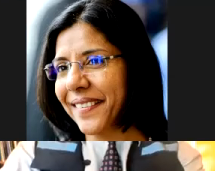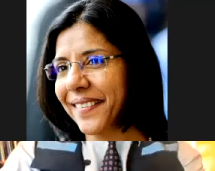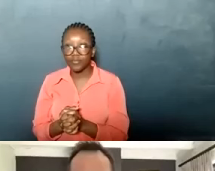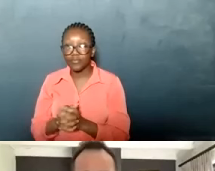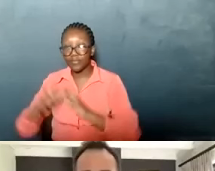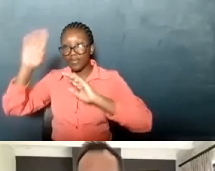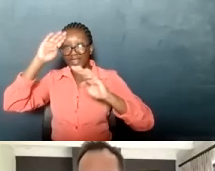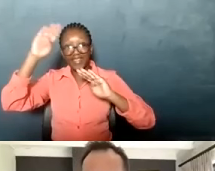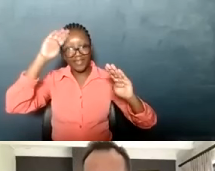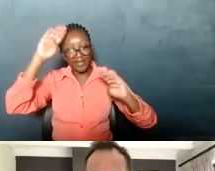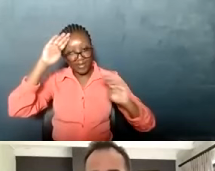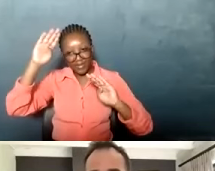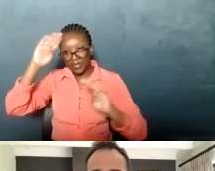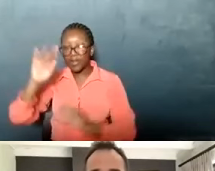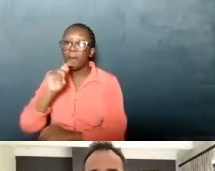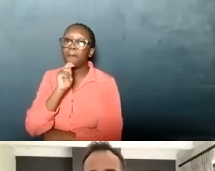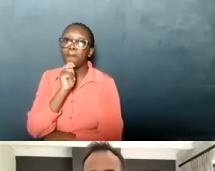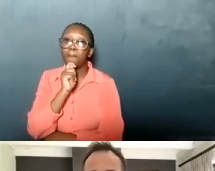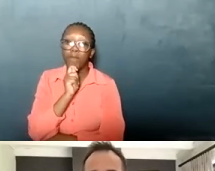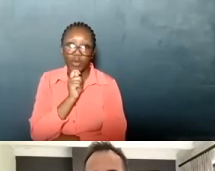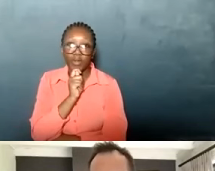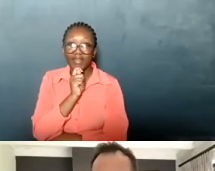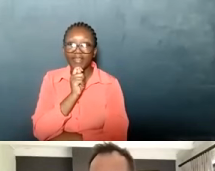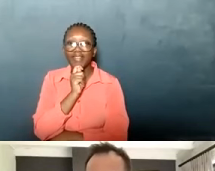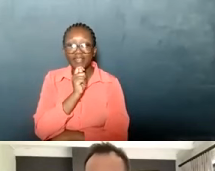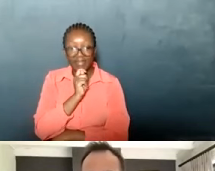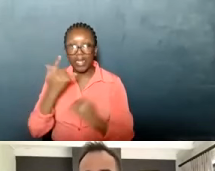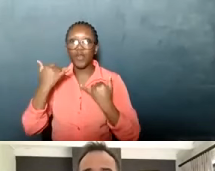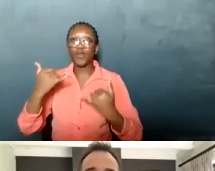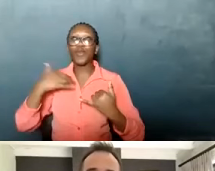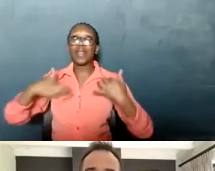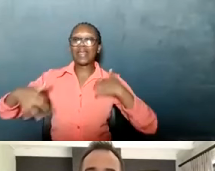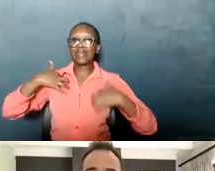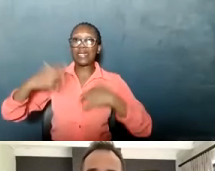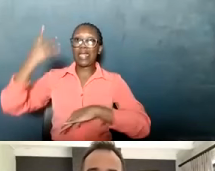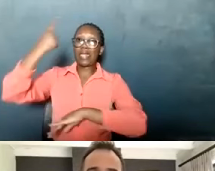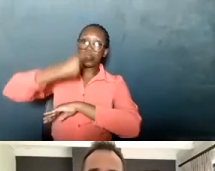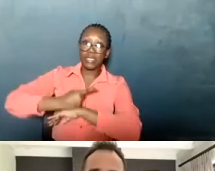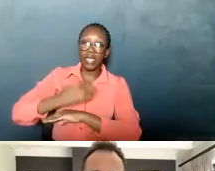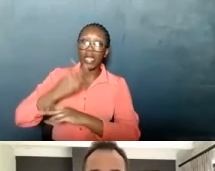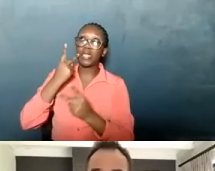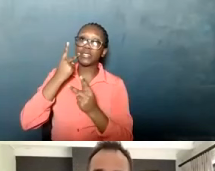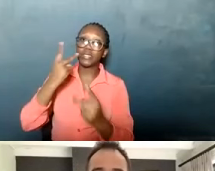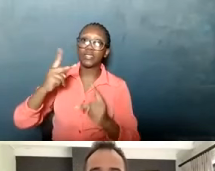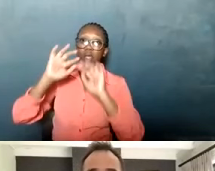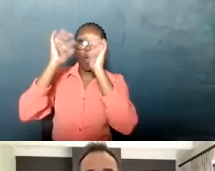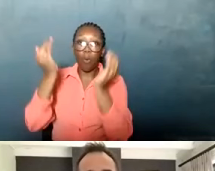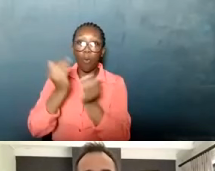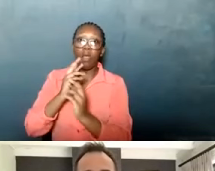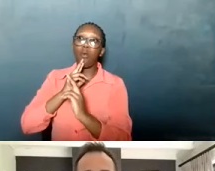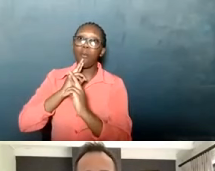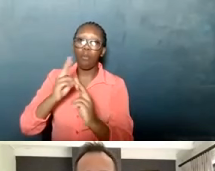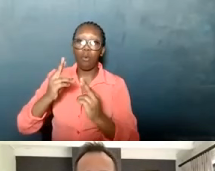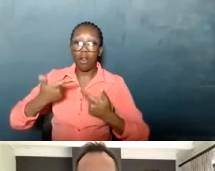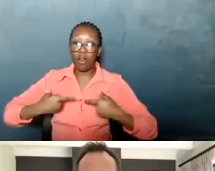Hi, everyone. Good morning. It is a very exciting day to see this World Report on Hearing launched in South